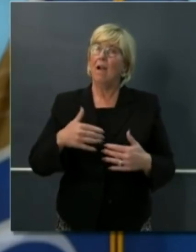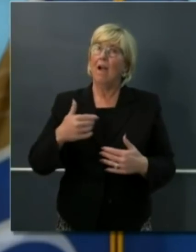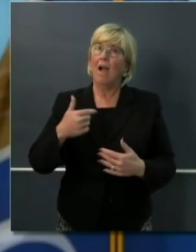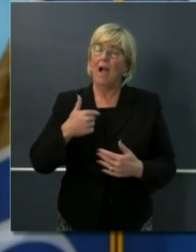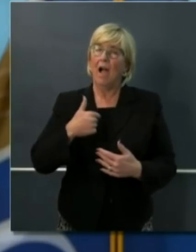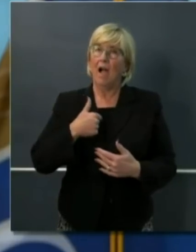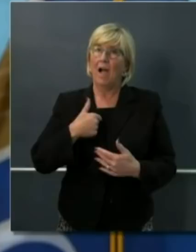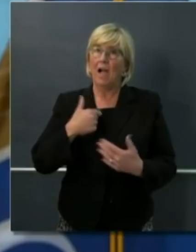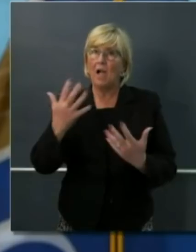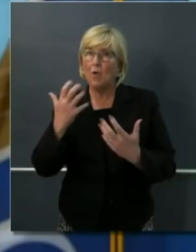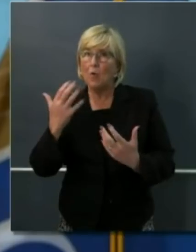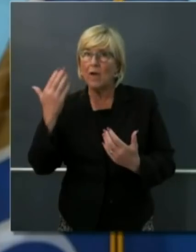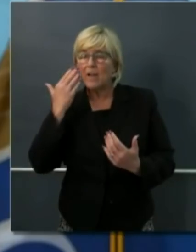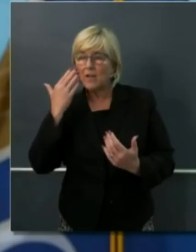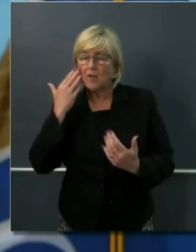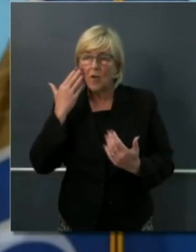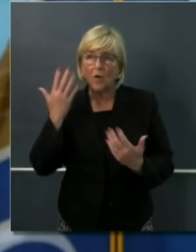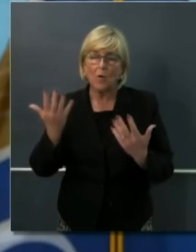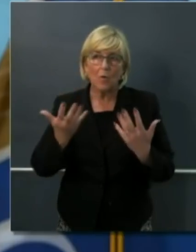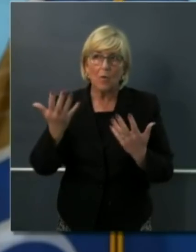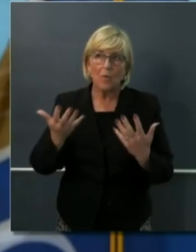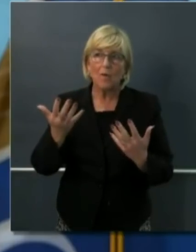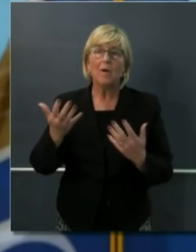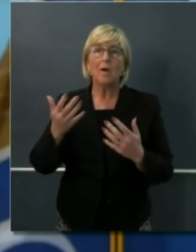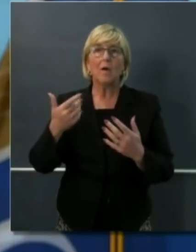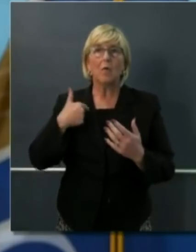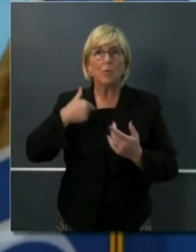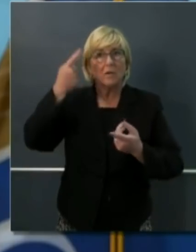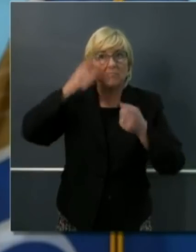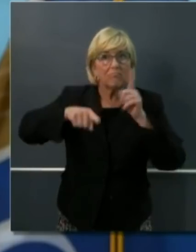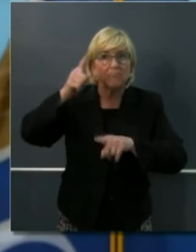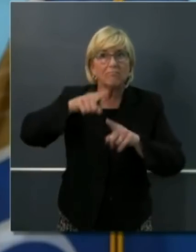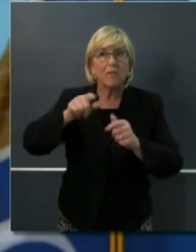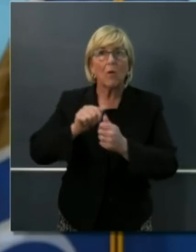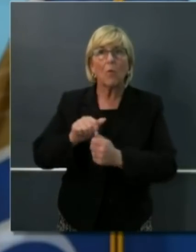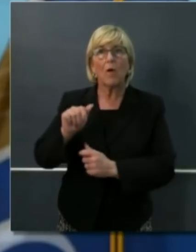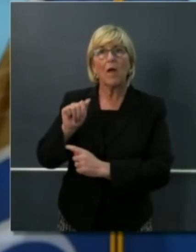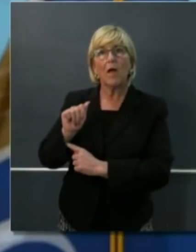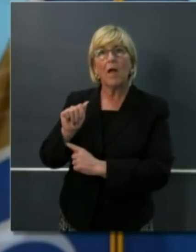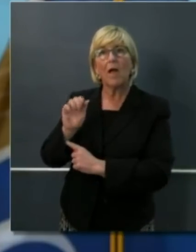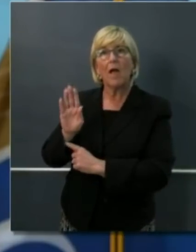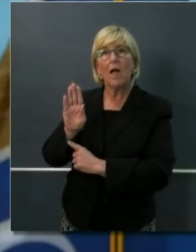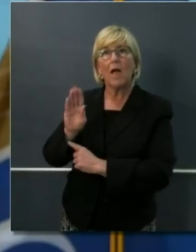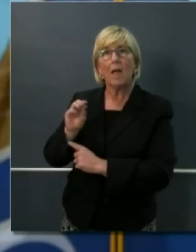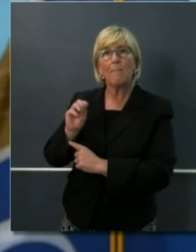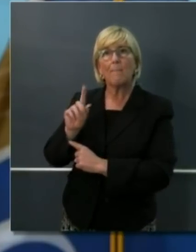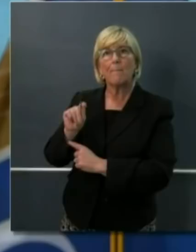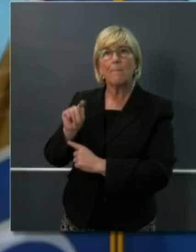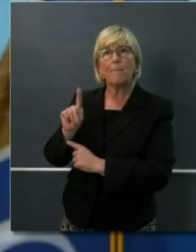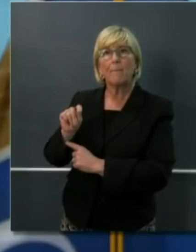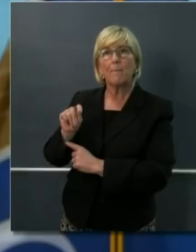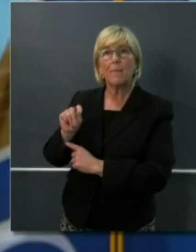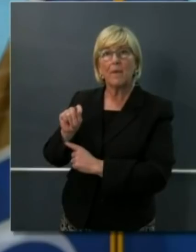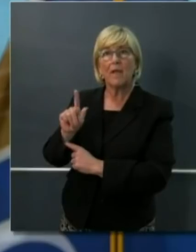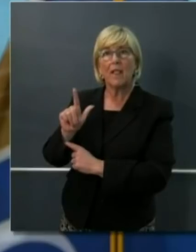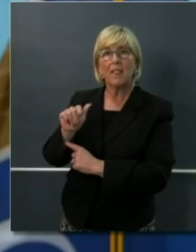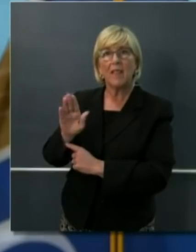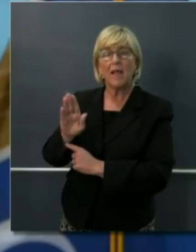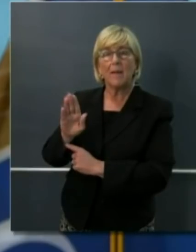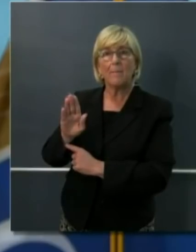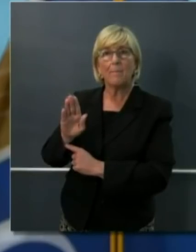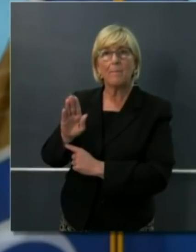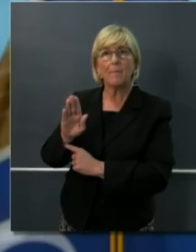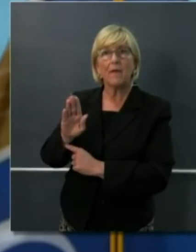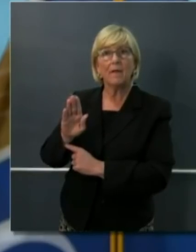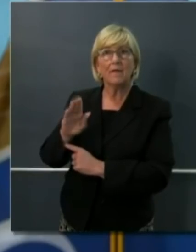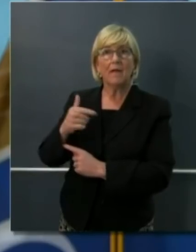the deal we made with Abbott just on the 1.5 million tests with them alone. But I caution